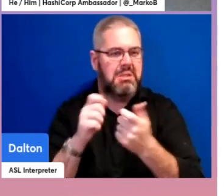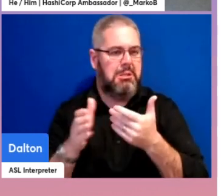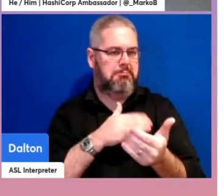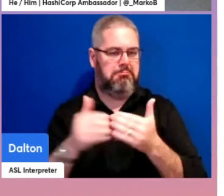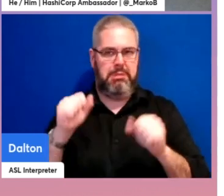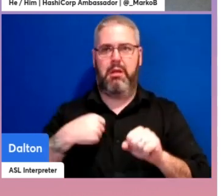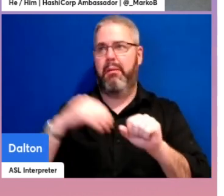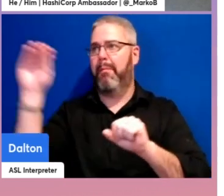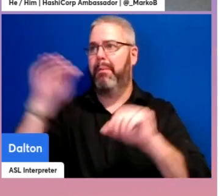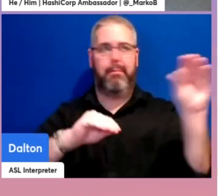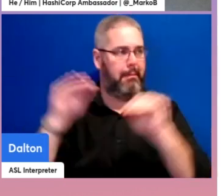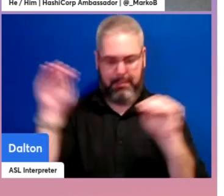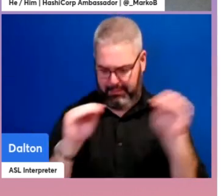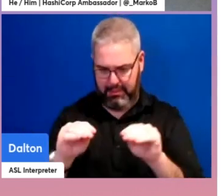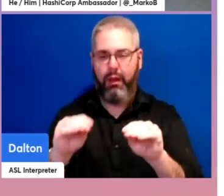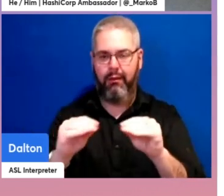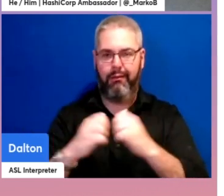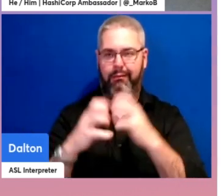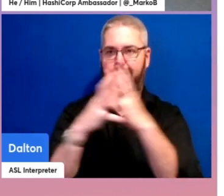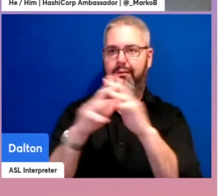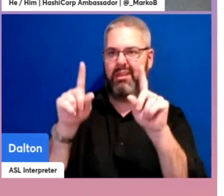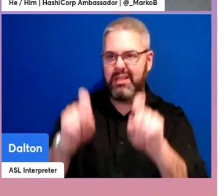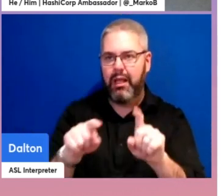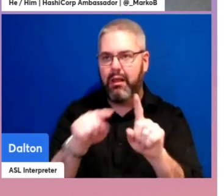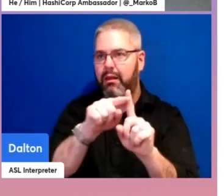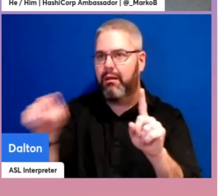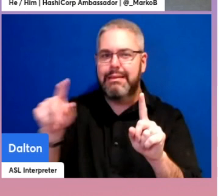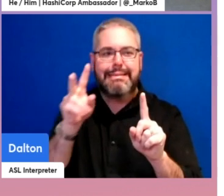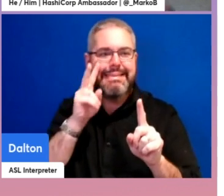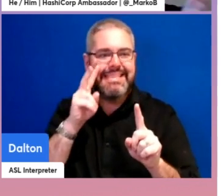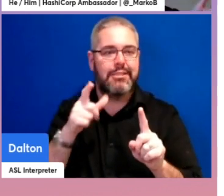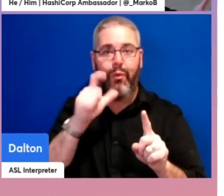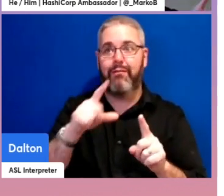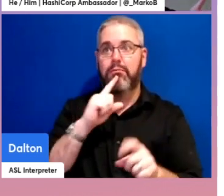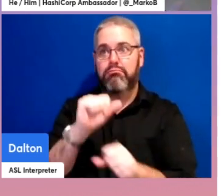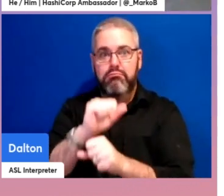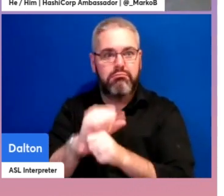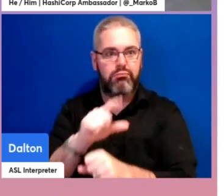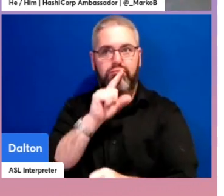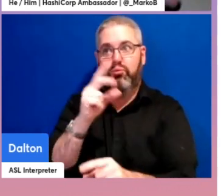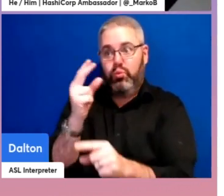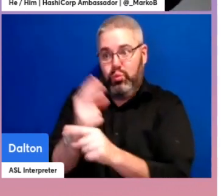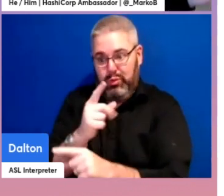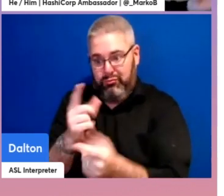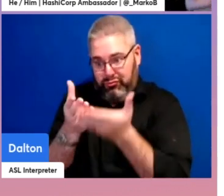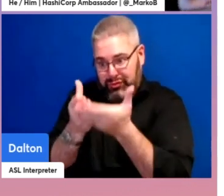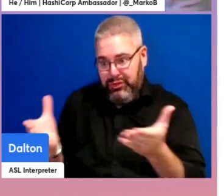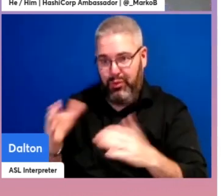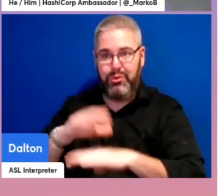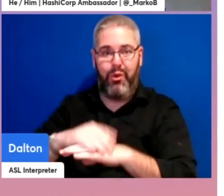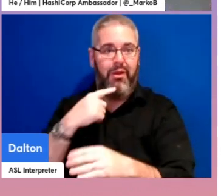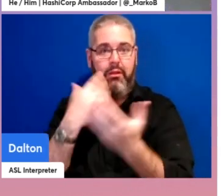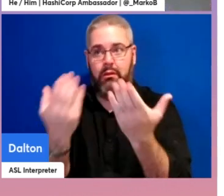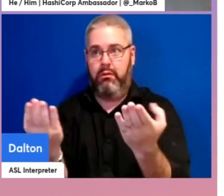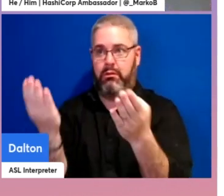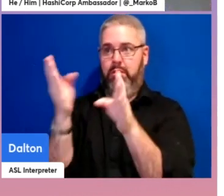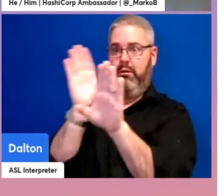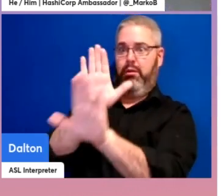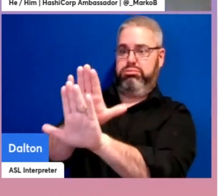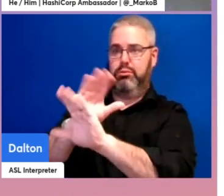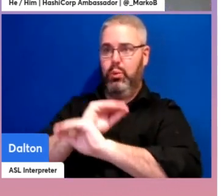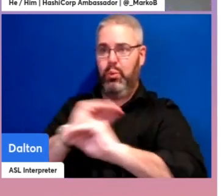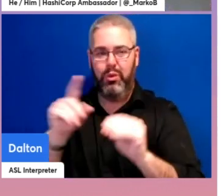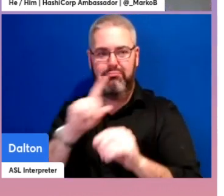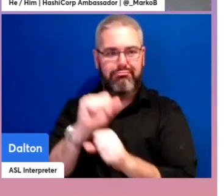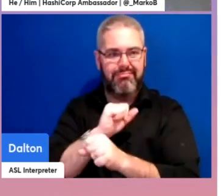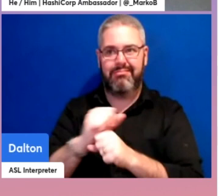So you don't need to rely on spinning those resources in the backend somewhere, specifically if those take really long time to kind of spin